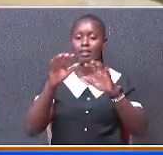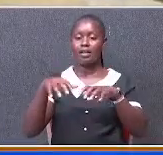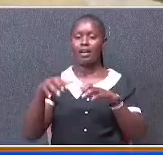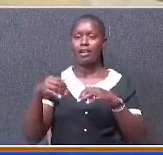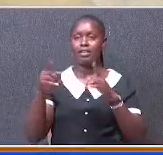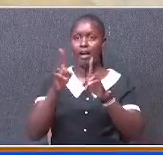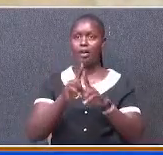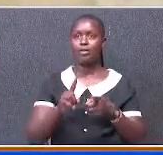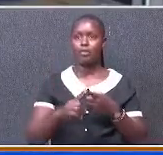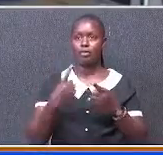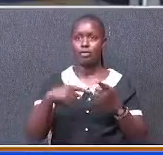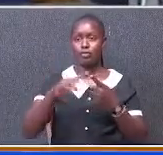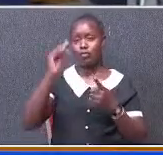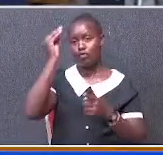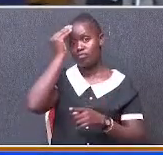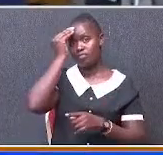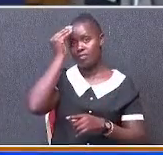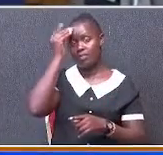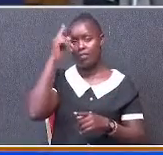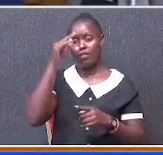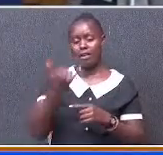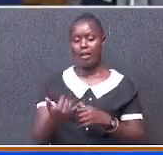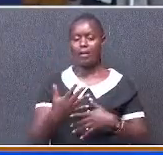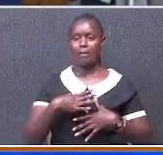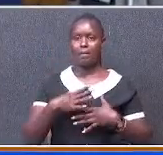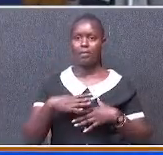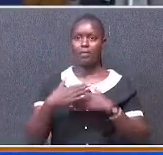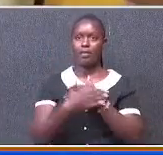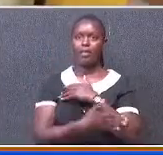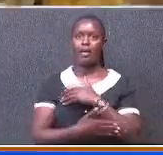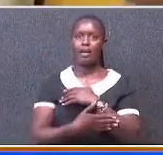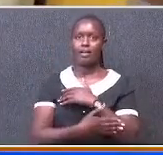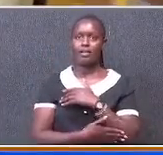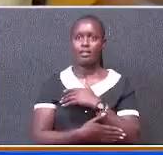and even for studies to young people in the country.